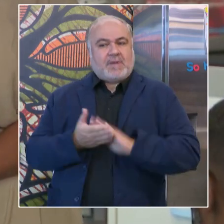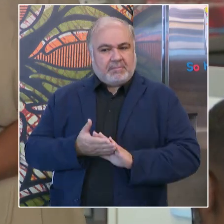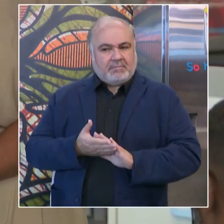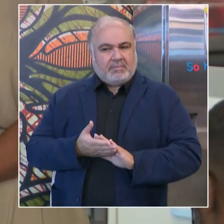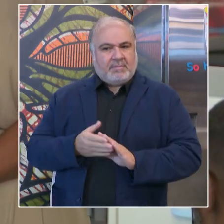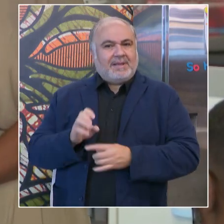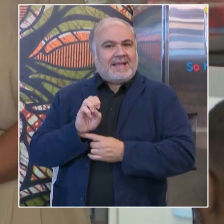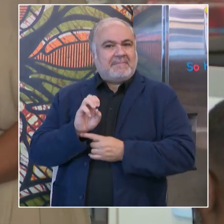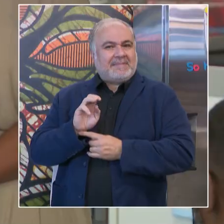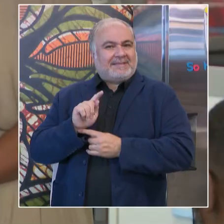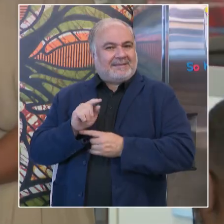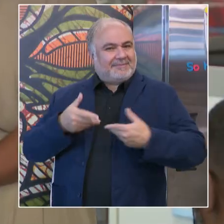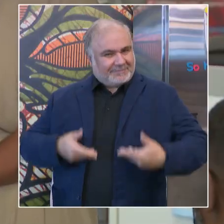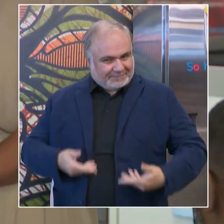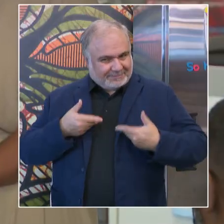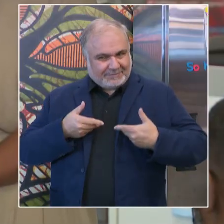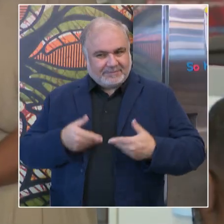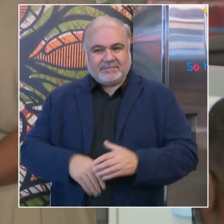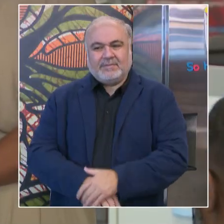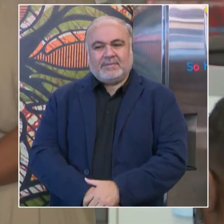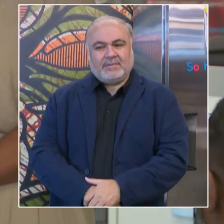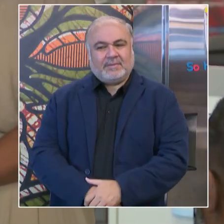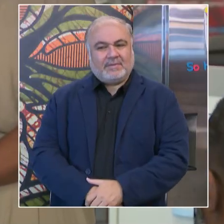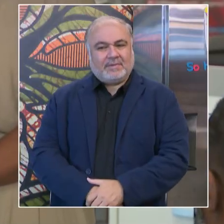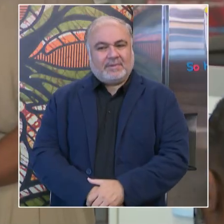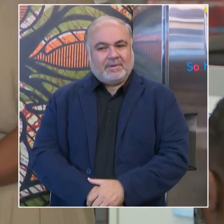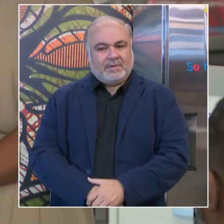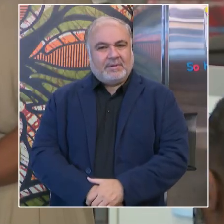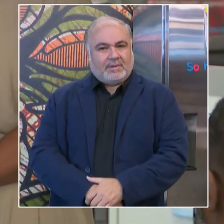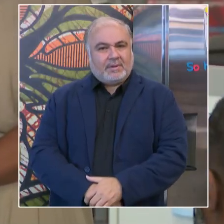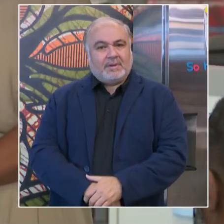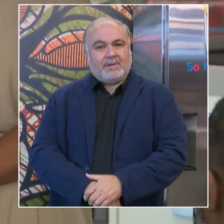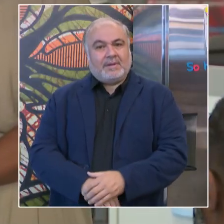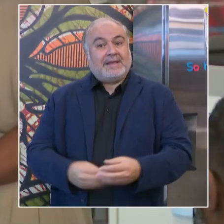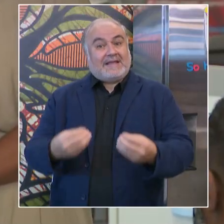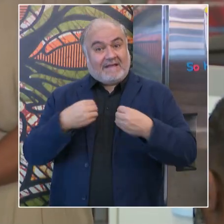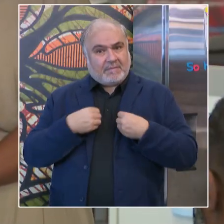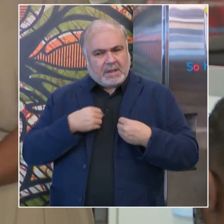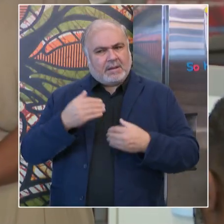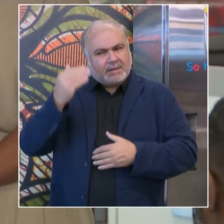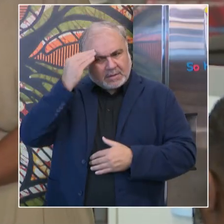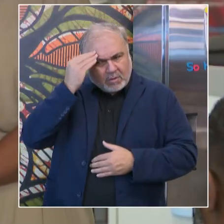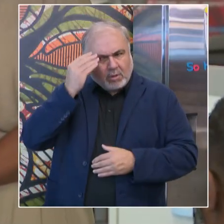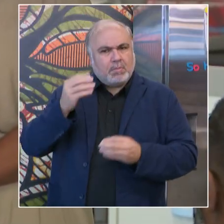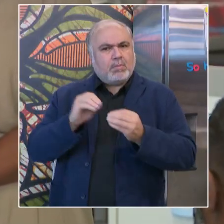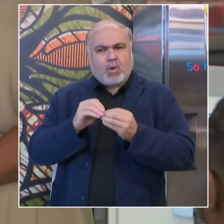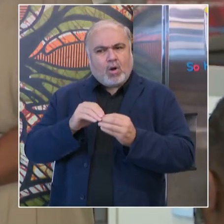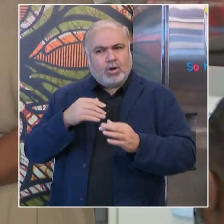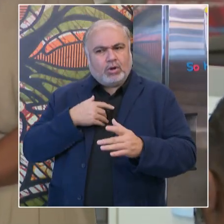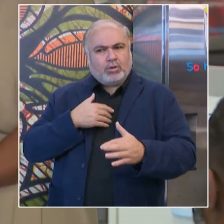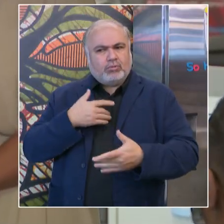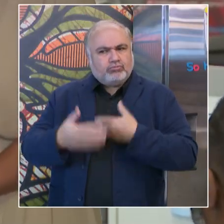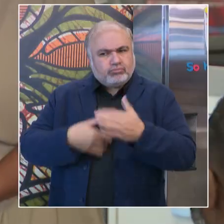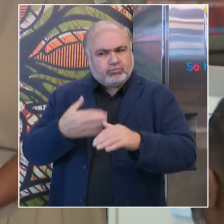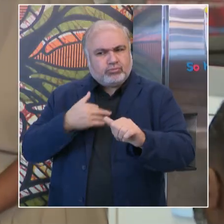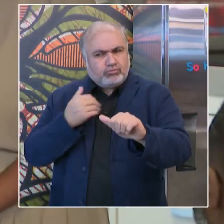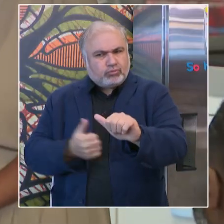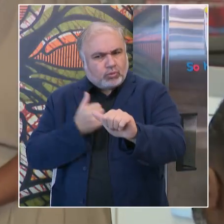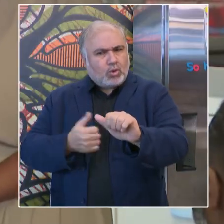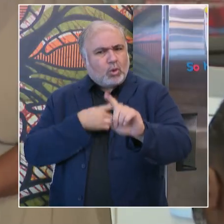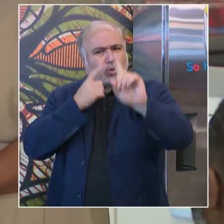ATC is giving me the knowledge and the confidence to go after that goal. I couldn't have done this without my mom, Mr.